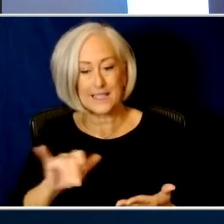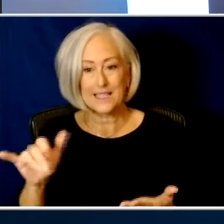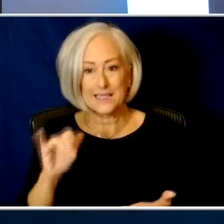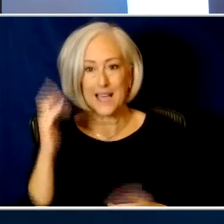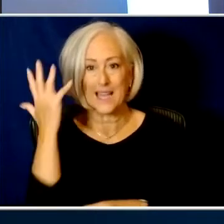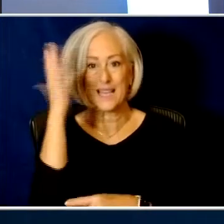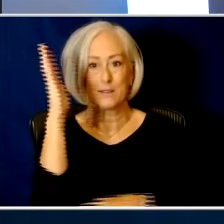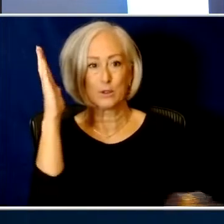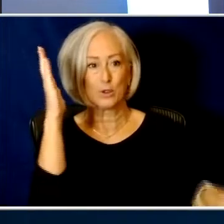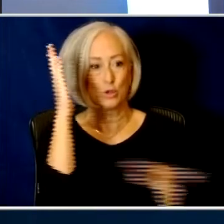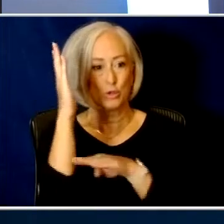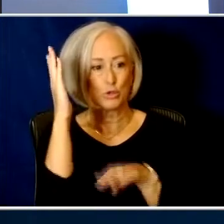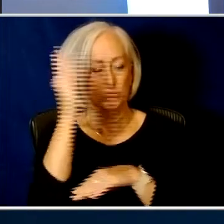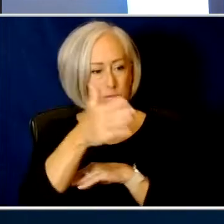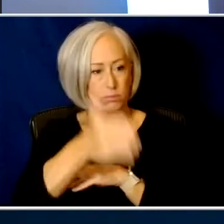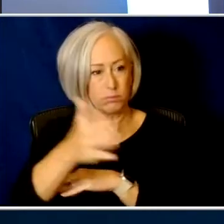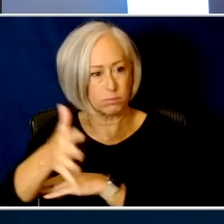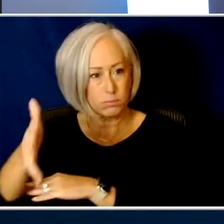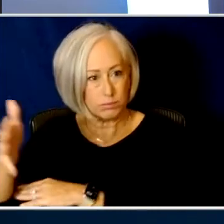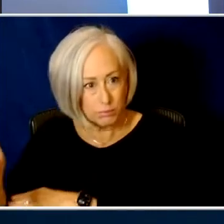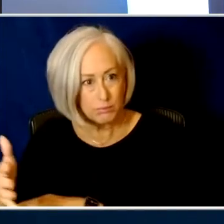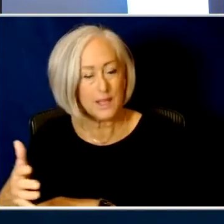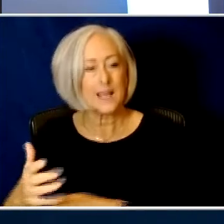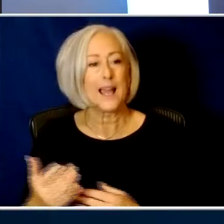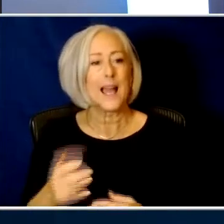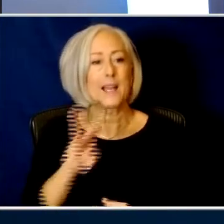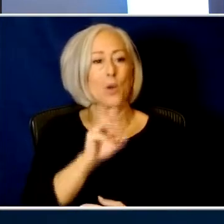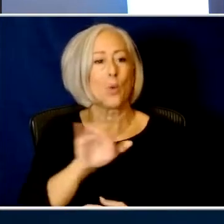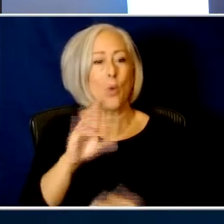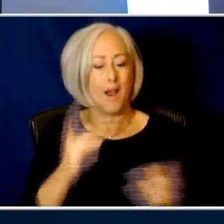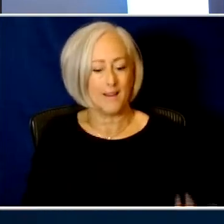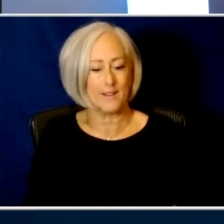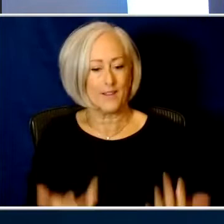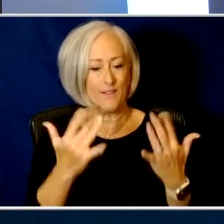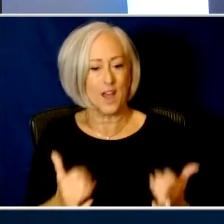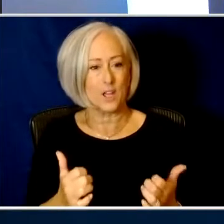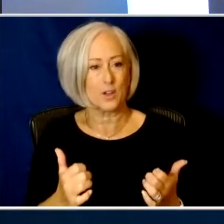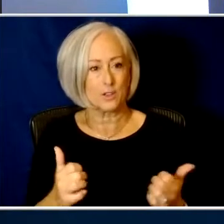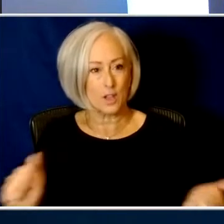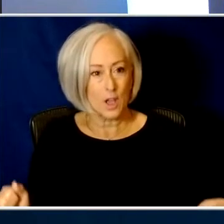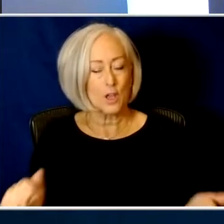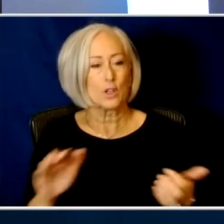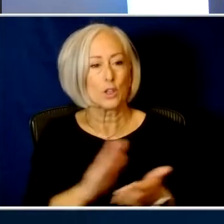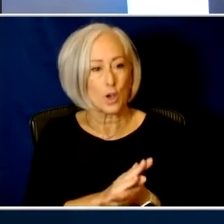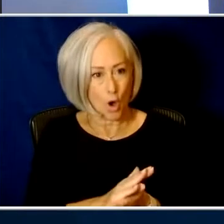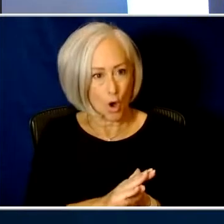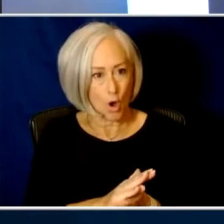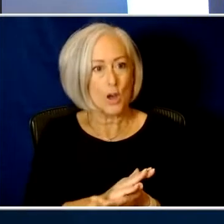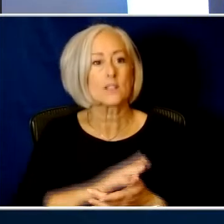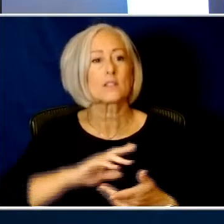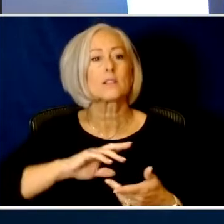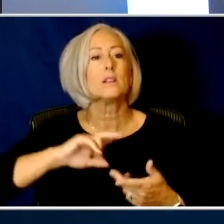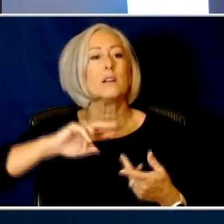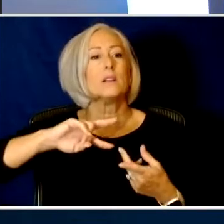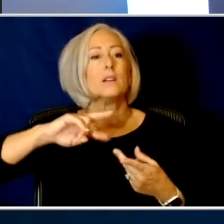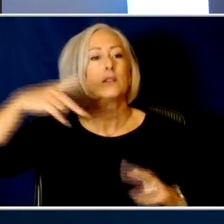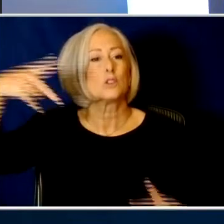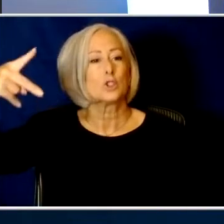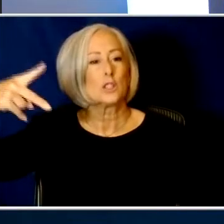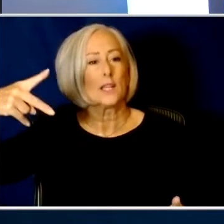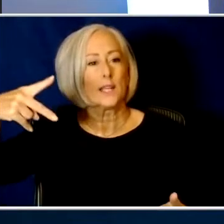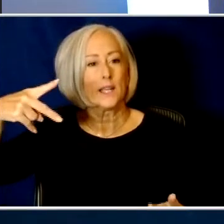wildfires cause gene mutations that lead to an increase in breast cancer? And we've talked about other factors.